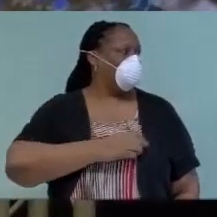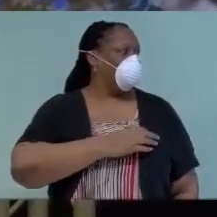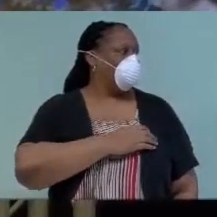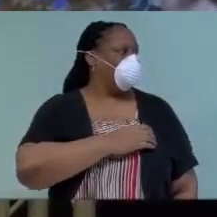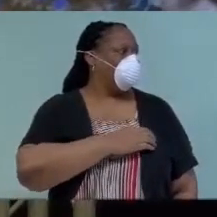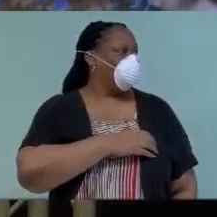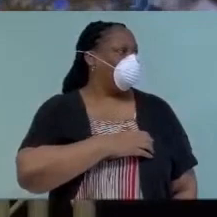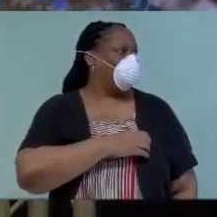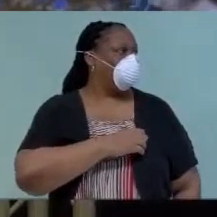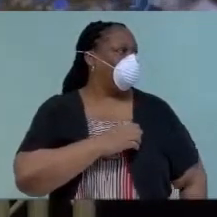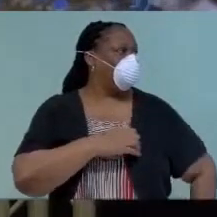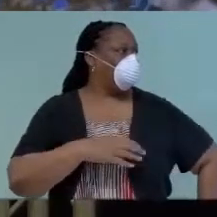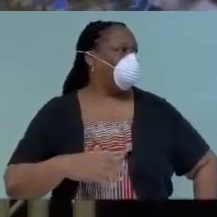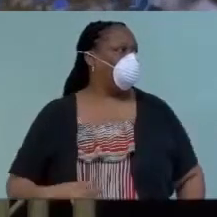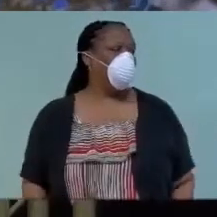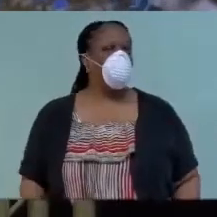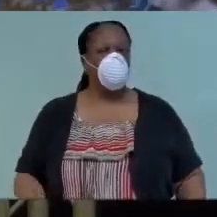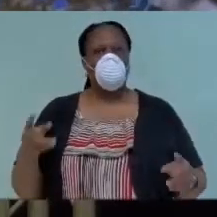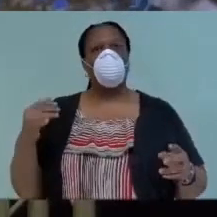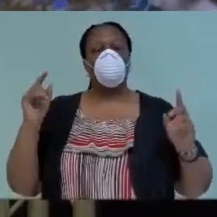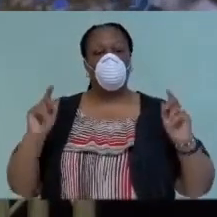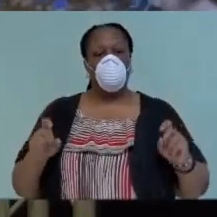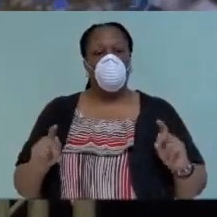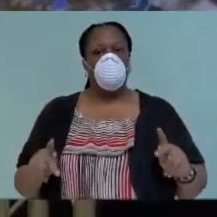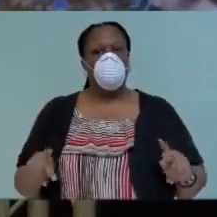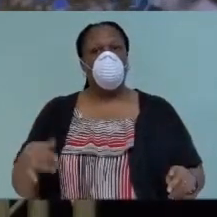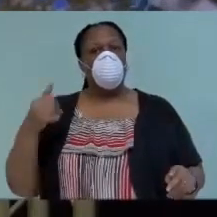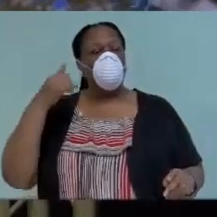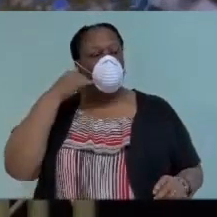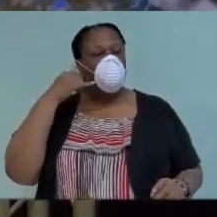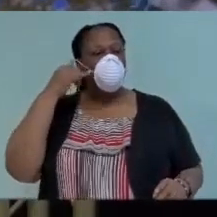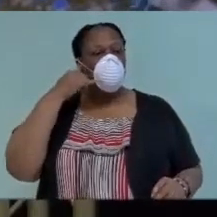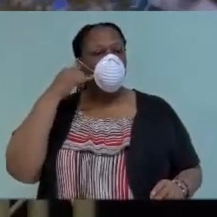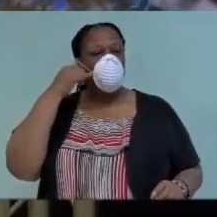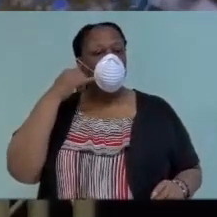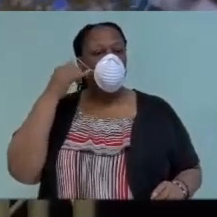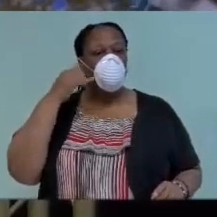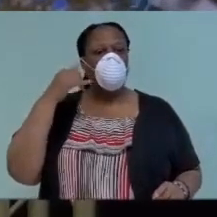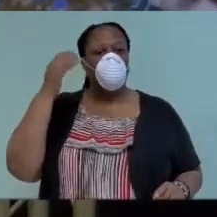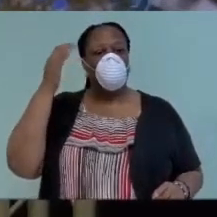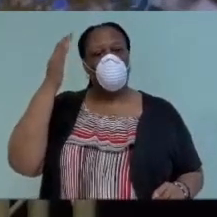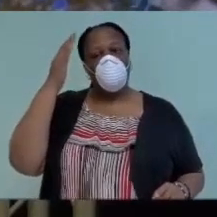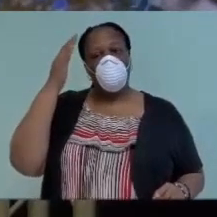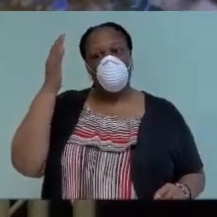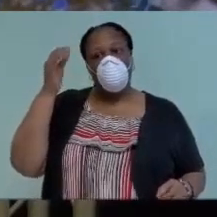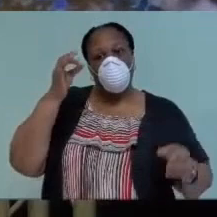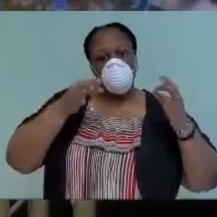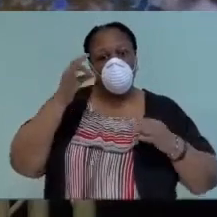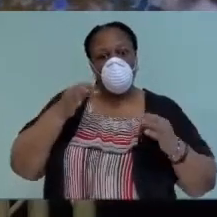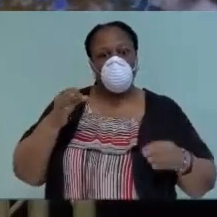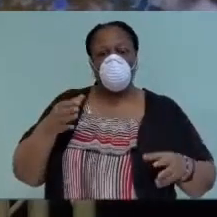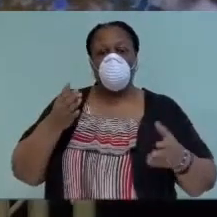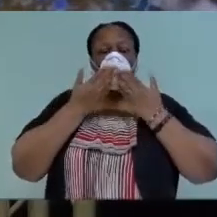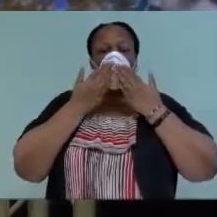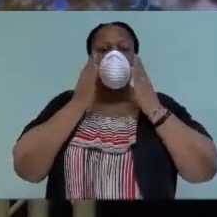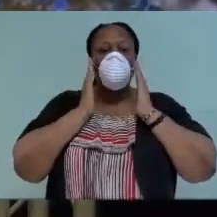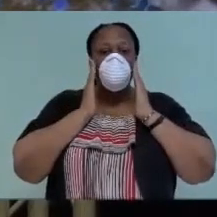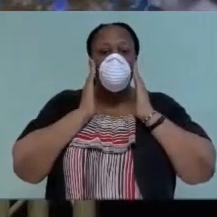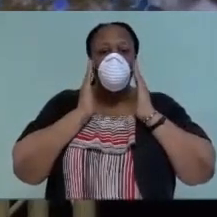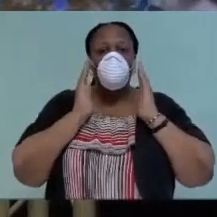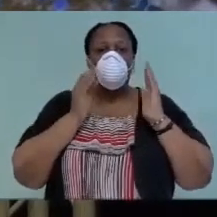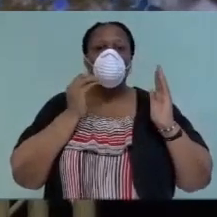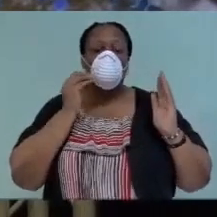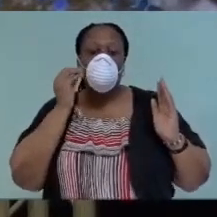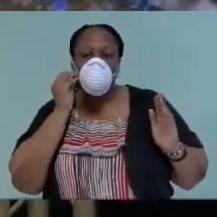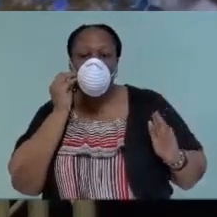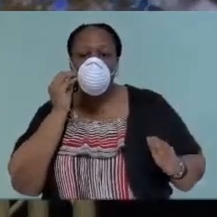public. I have had calls from persons asking me if they should wear their mask at home, if they should sleep in their